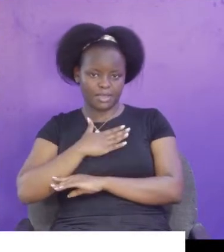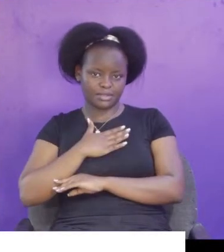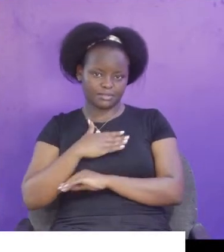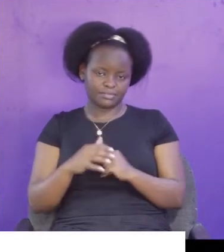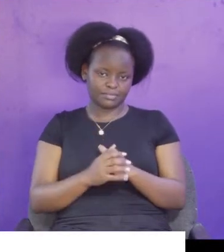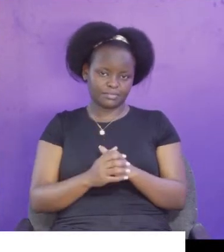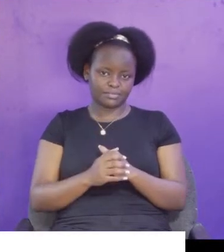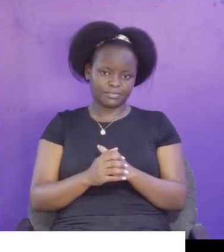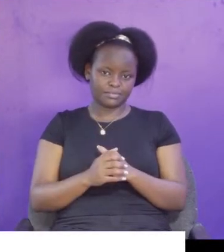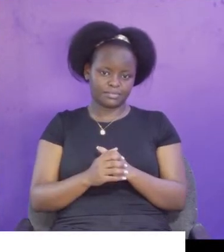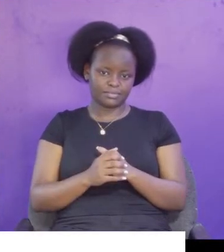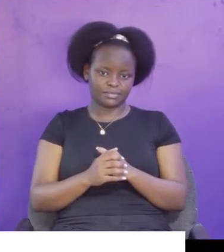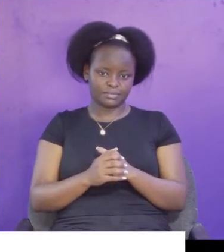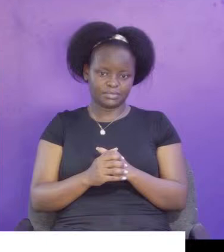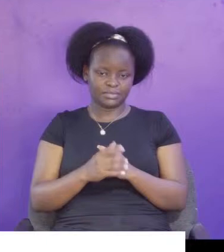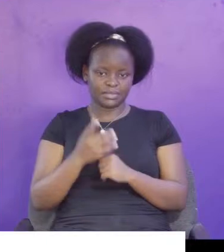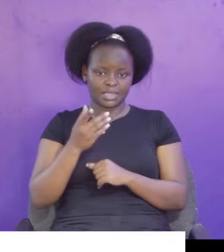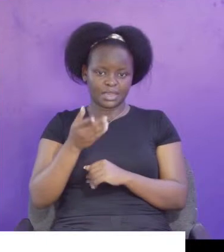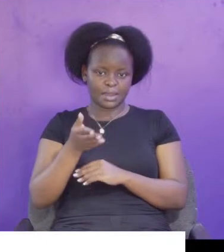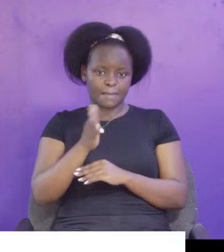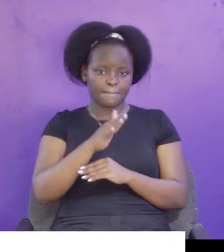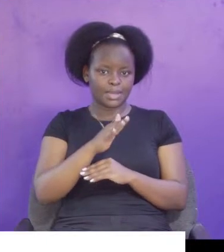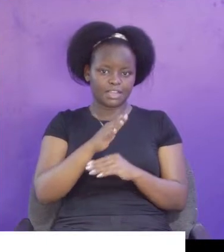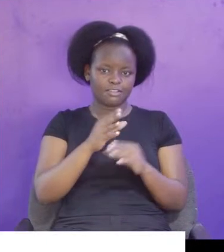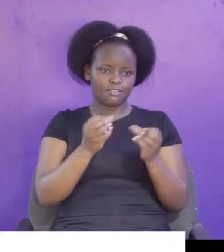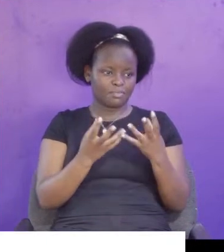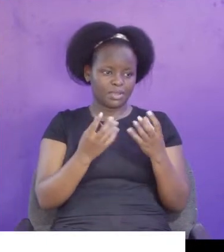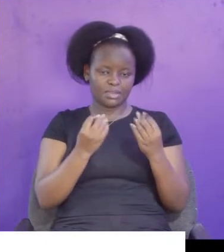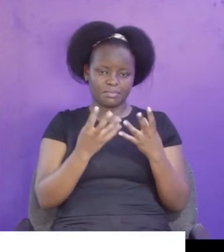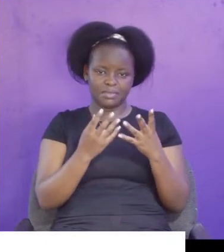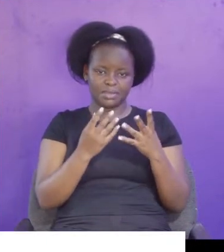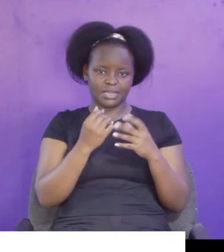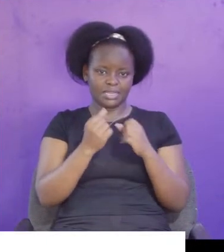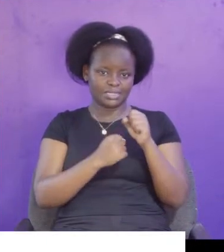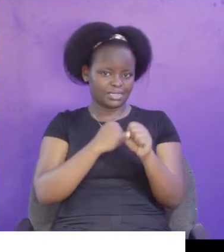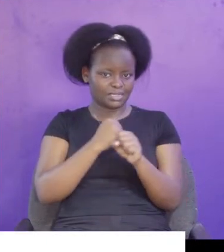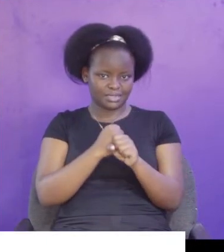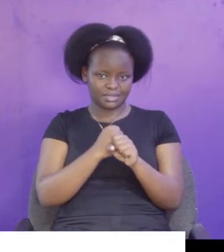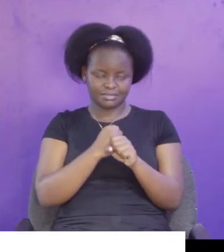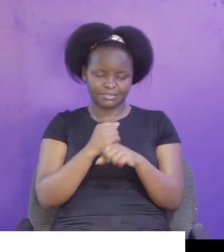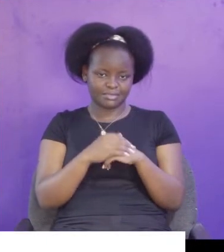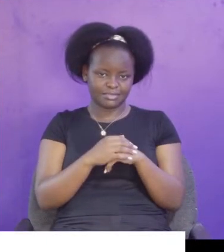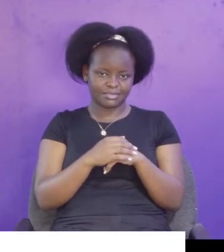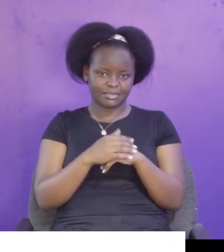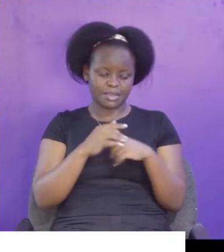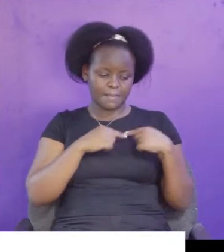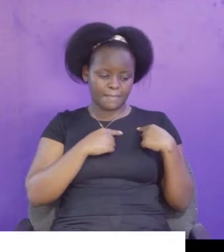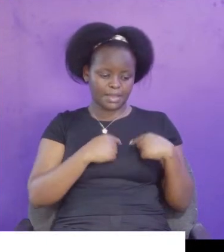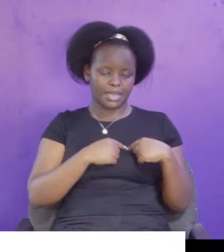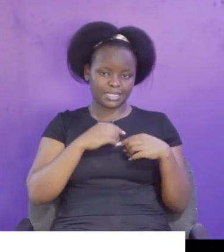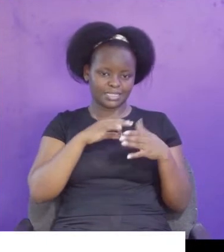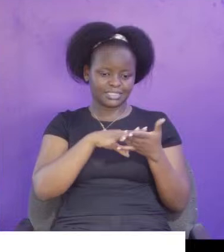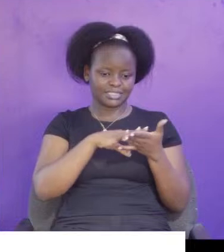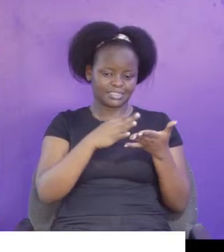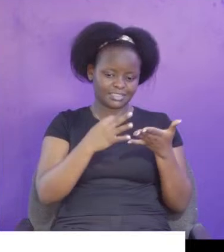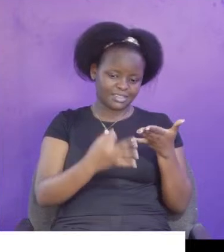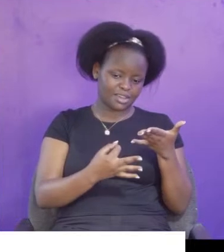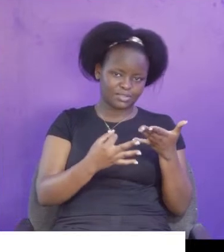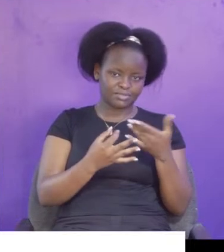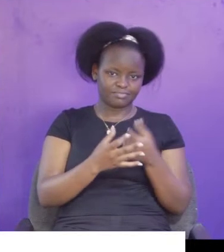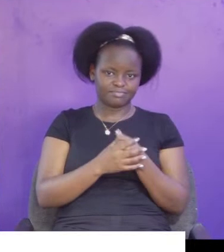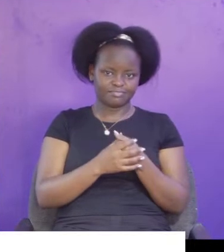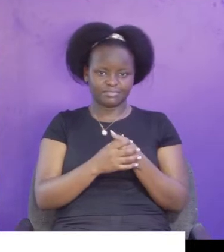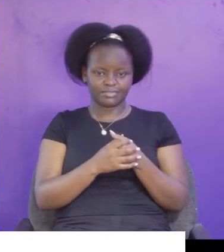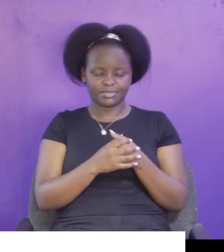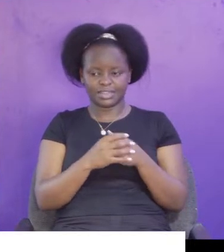Won't be back for many a day. My heart is down, my world is turning around. I